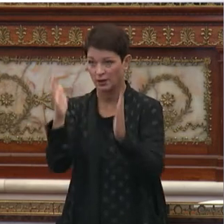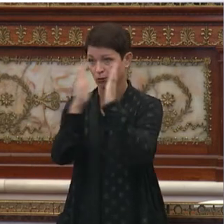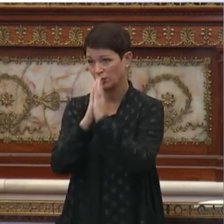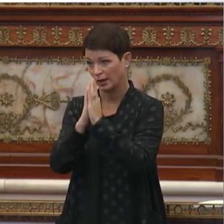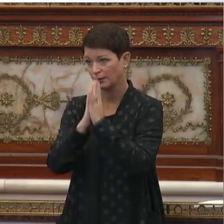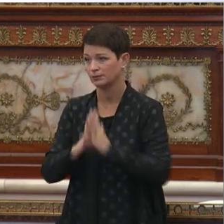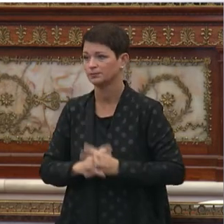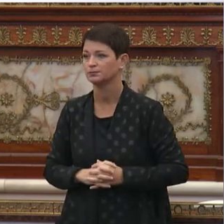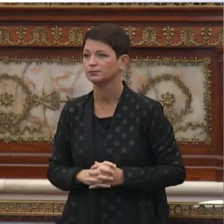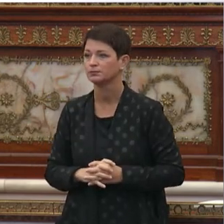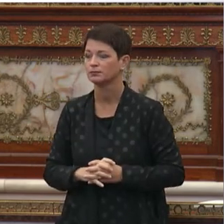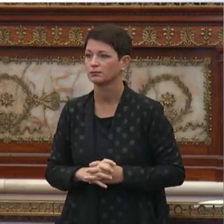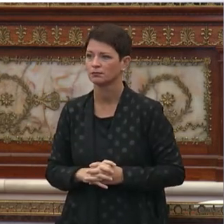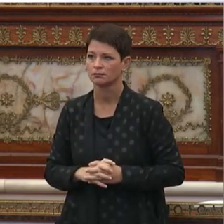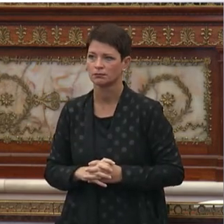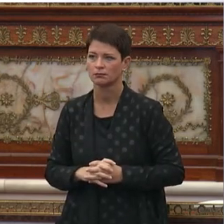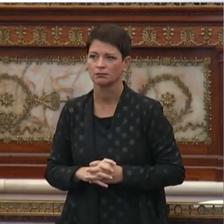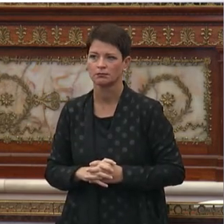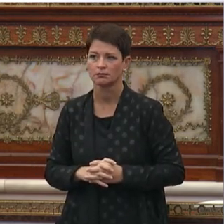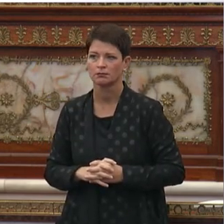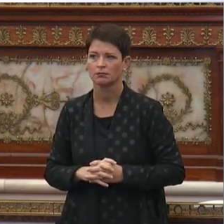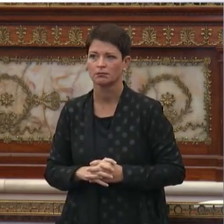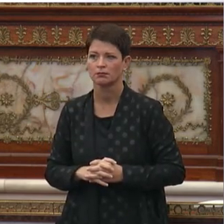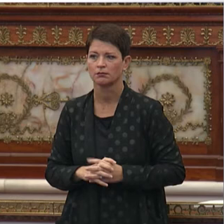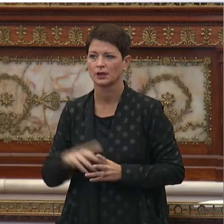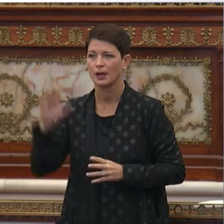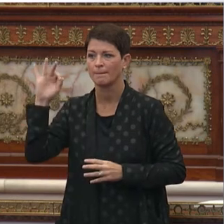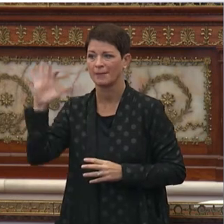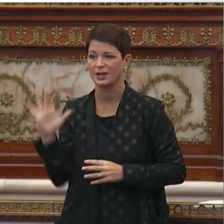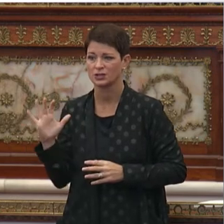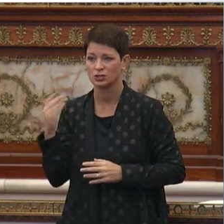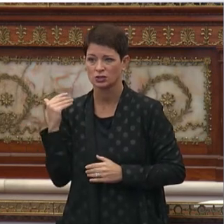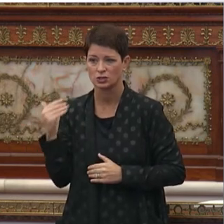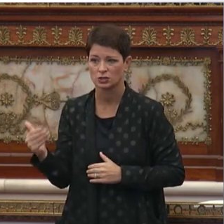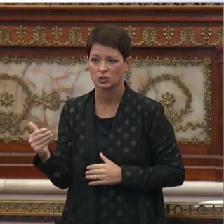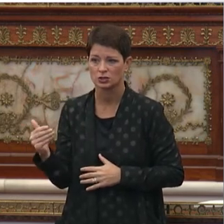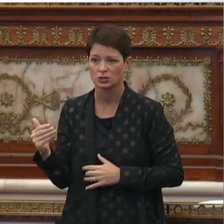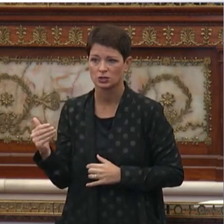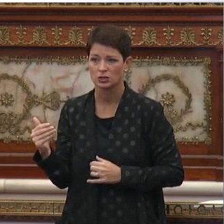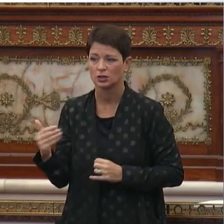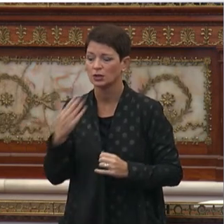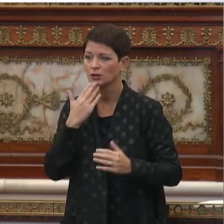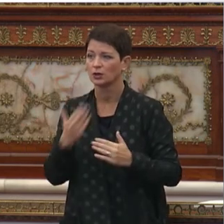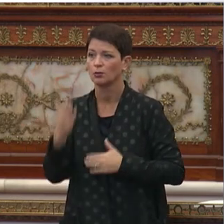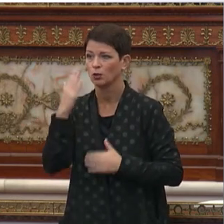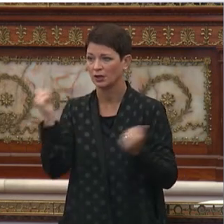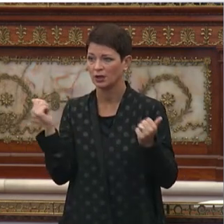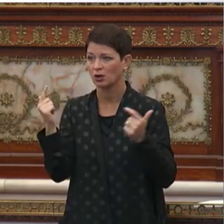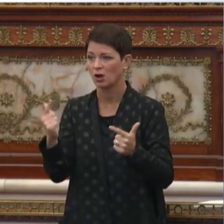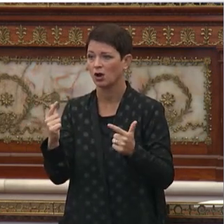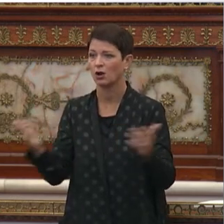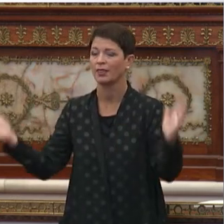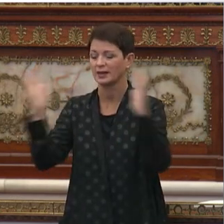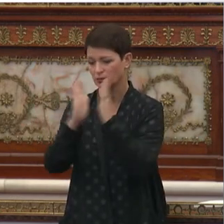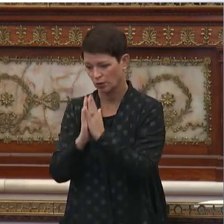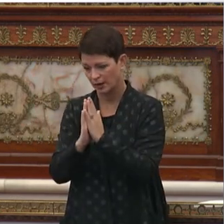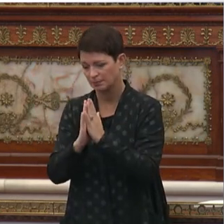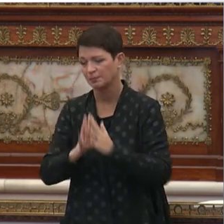sure I understand. Pastor, please. Good morning, everyone, and let us pray.